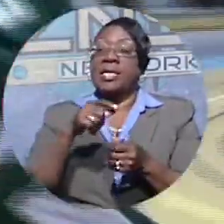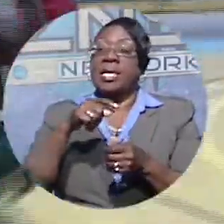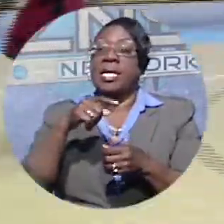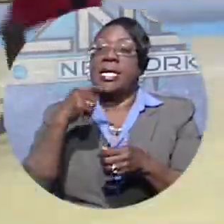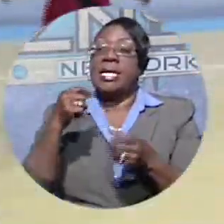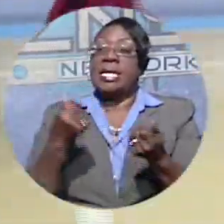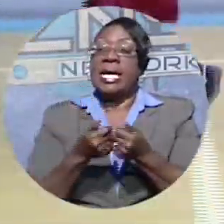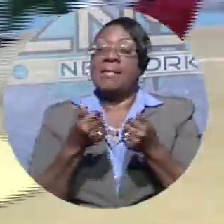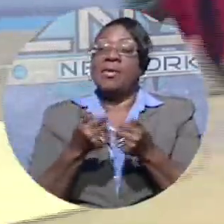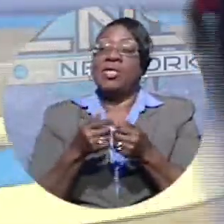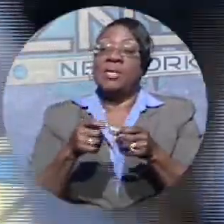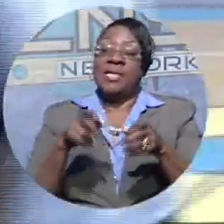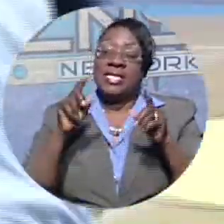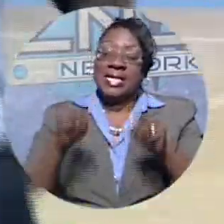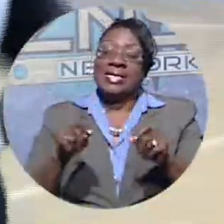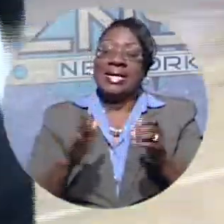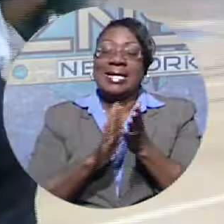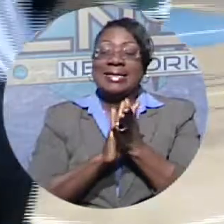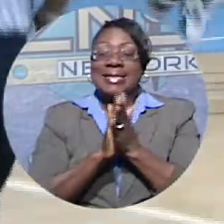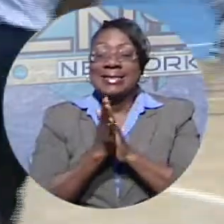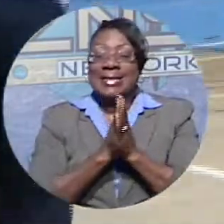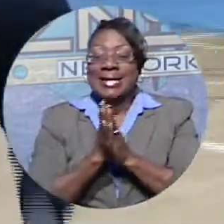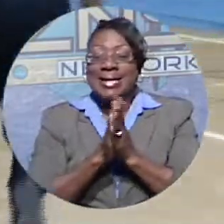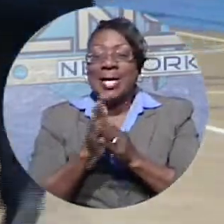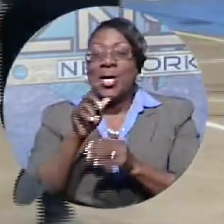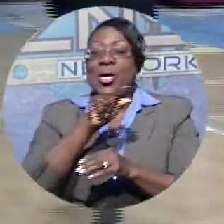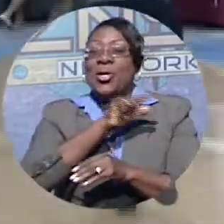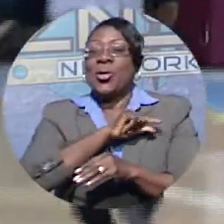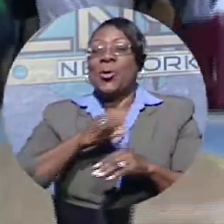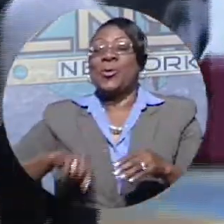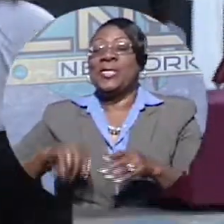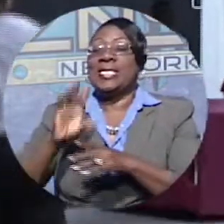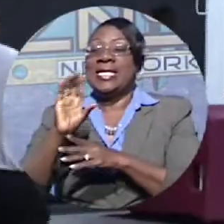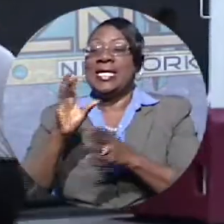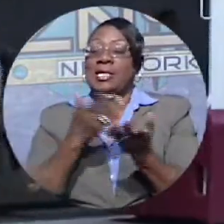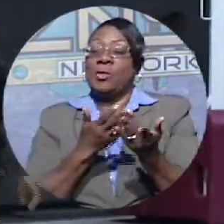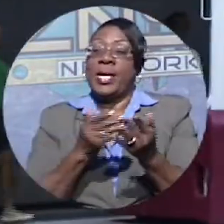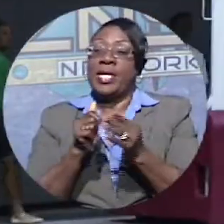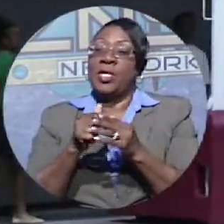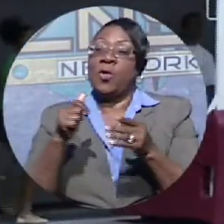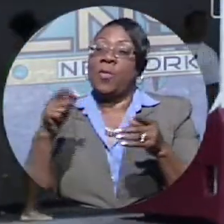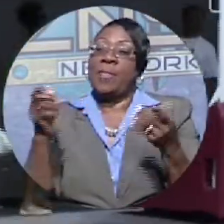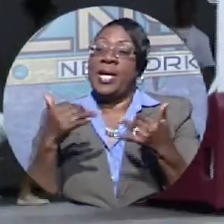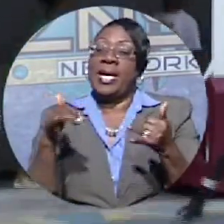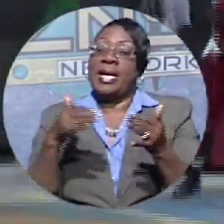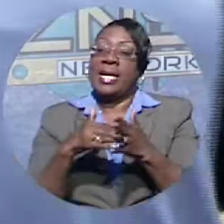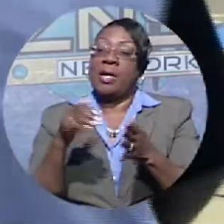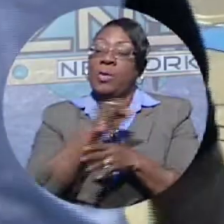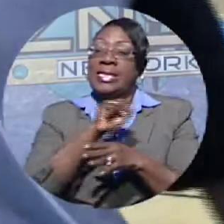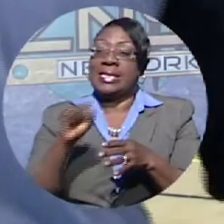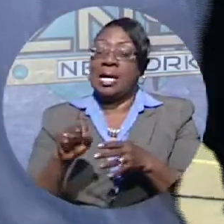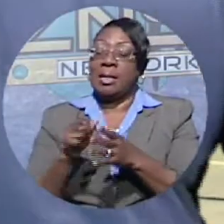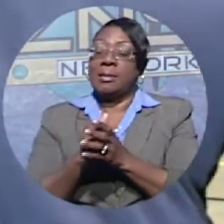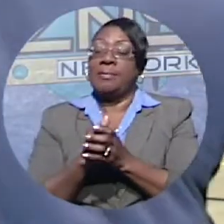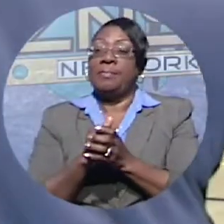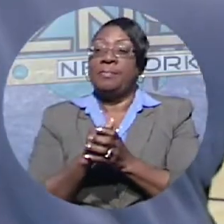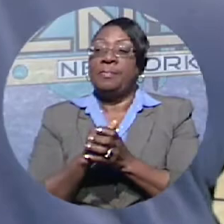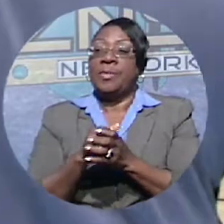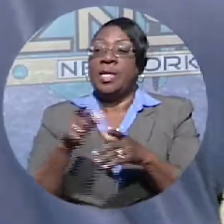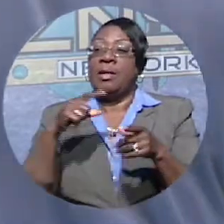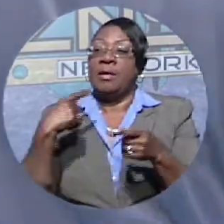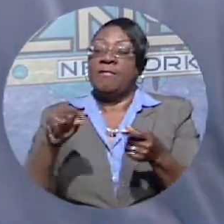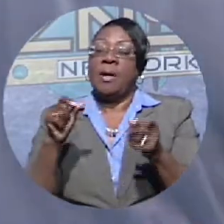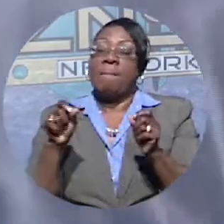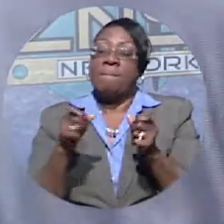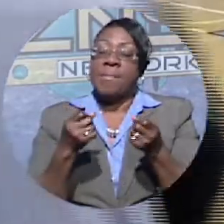2 should be just as exciting. QC beat Sac 60-60, and come Game 2, the Comets will look for much